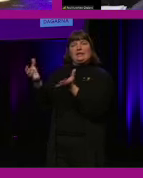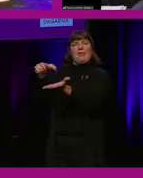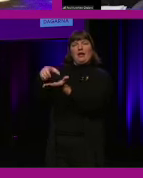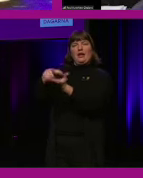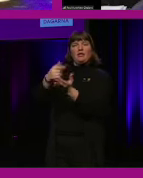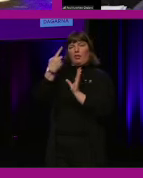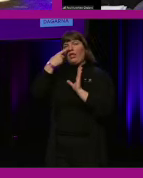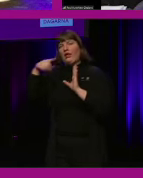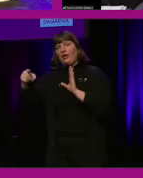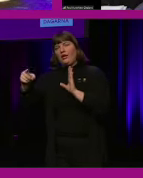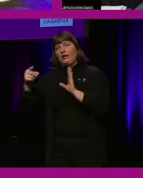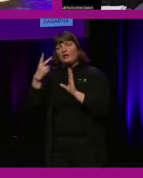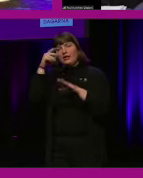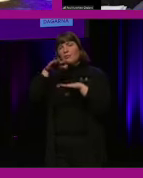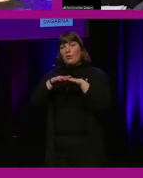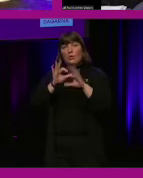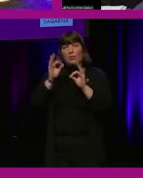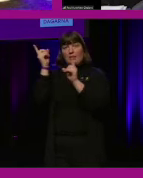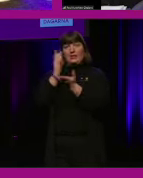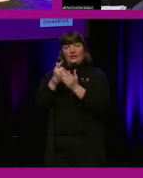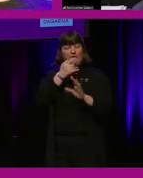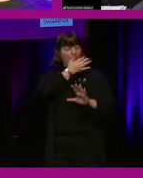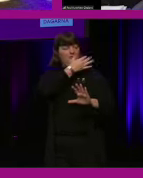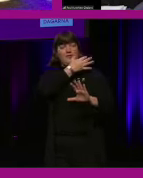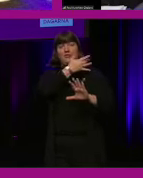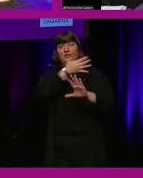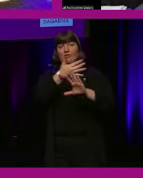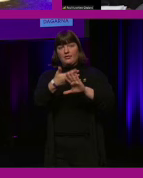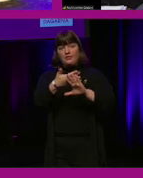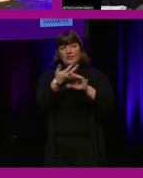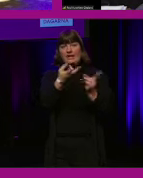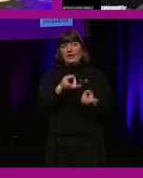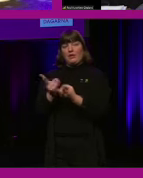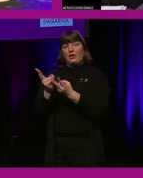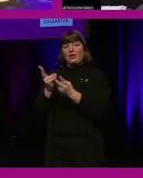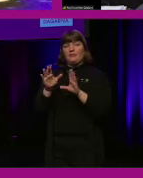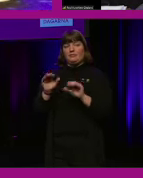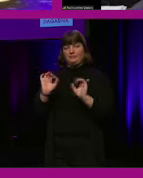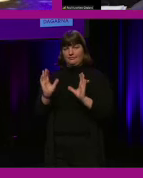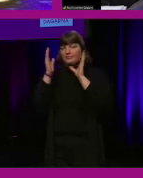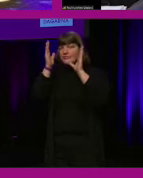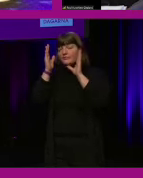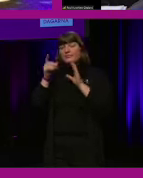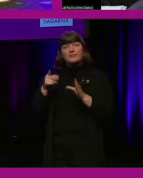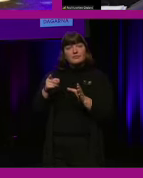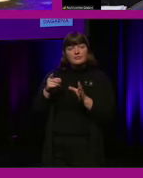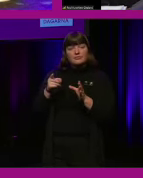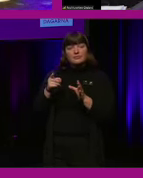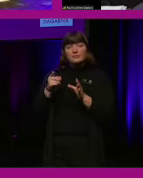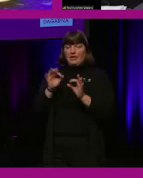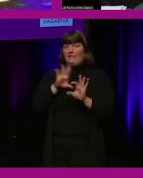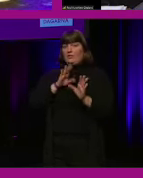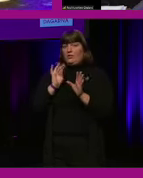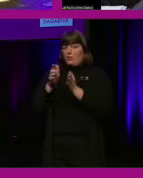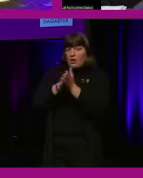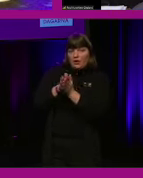is the historic role of human rights in a thriving democracy to expose, to challenge the abuse